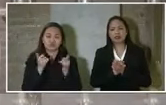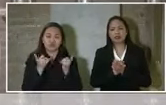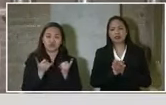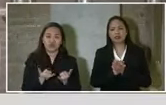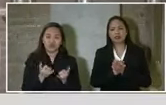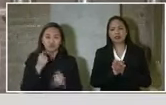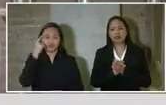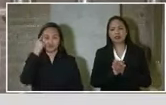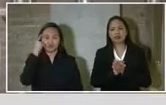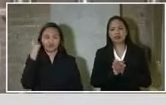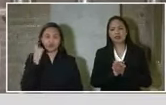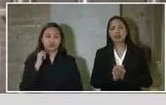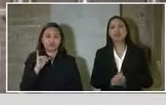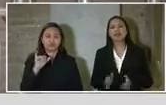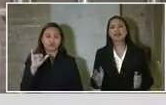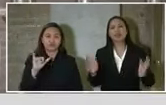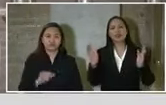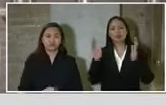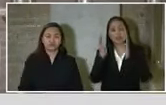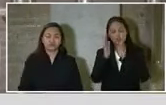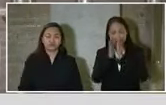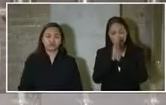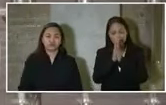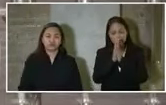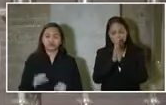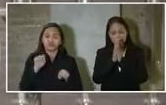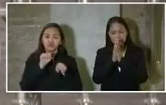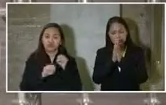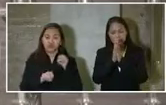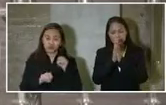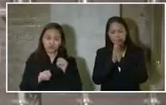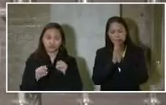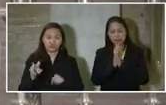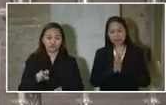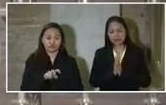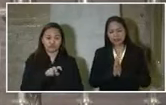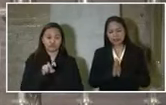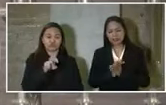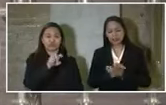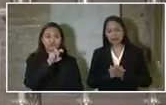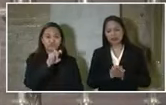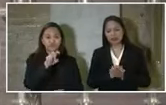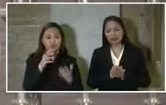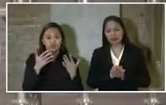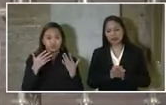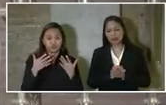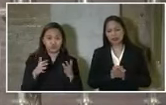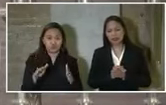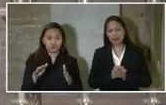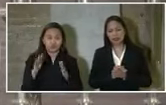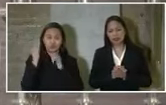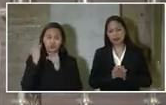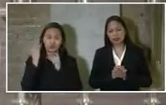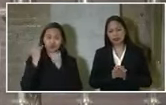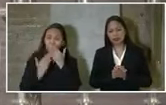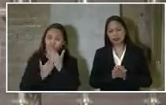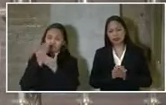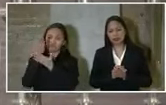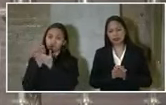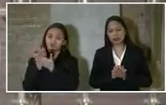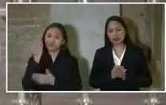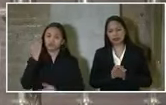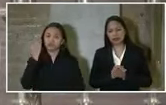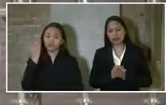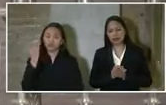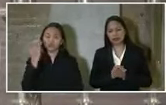and forever. Amen. And so when your pilgrimage is ended, may you come to him